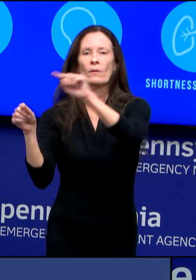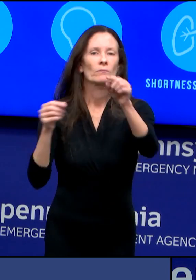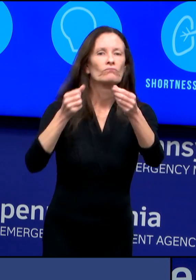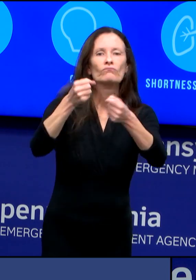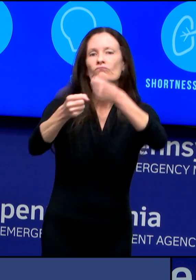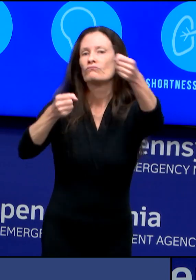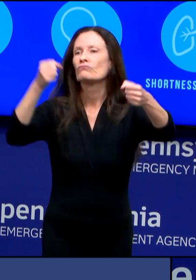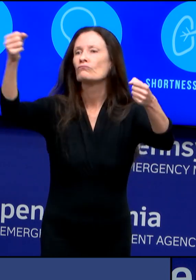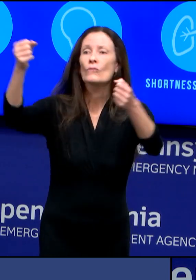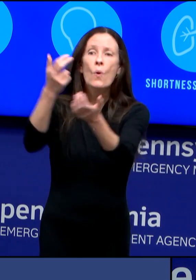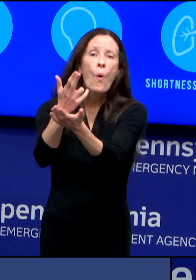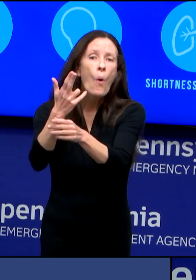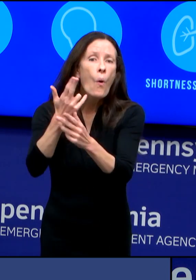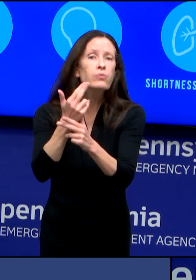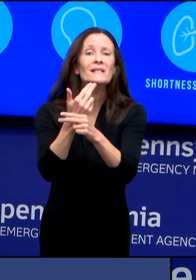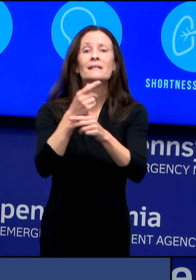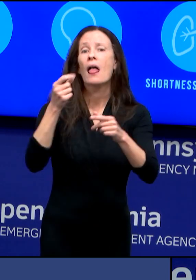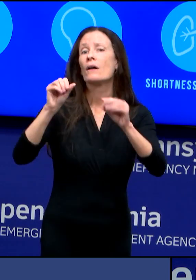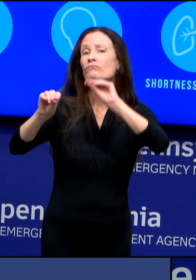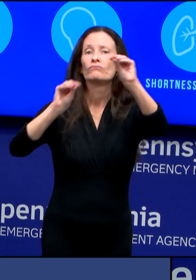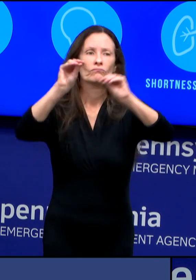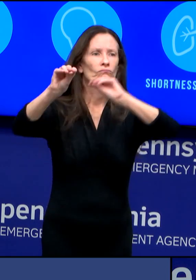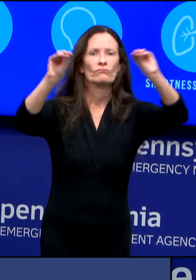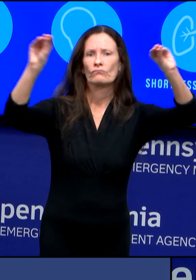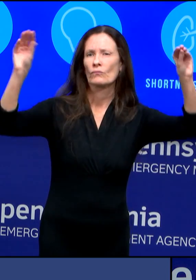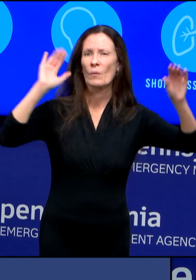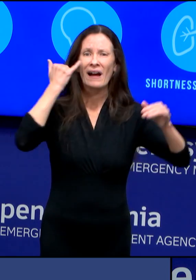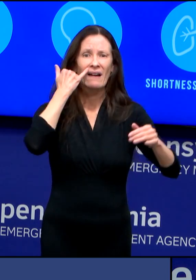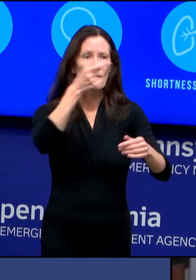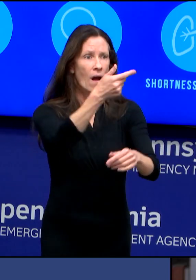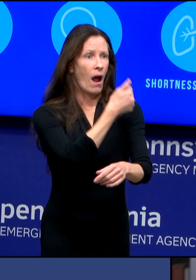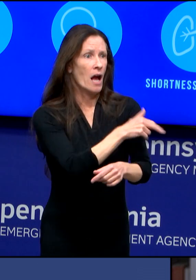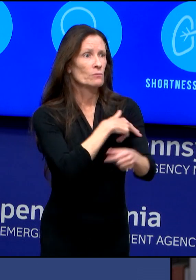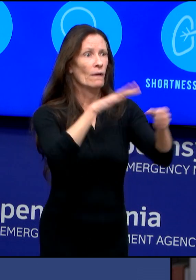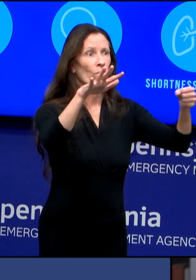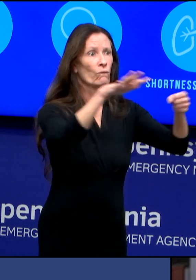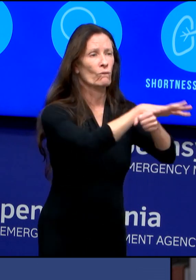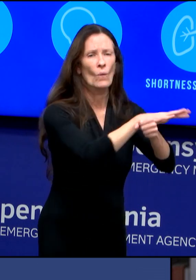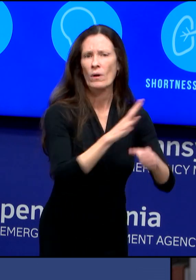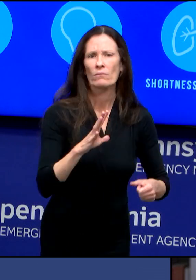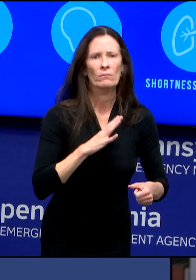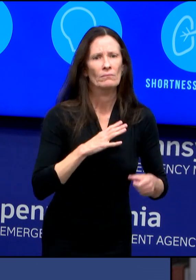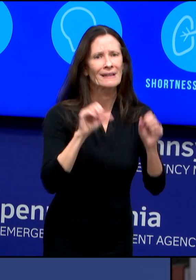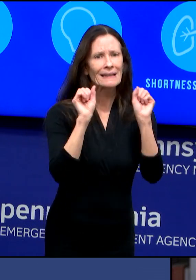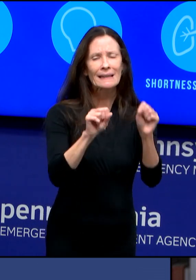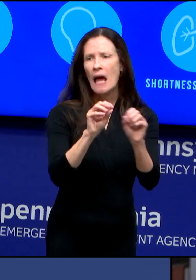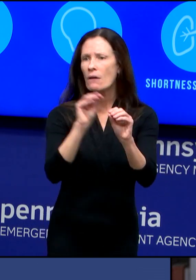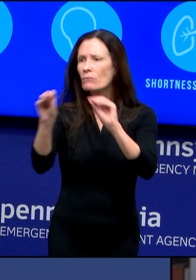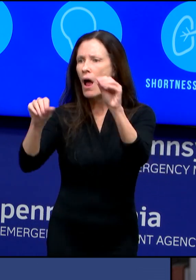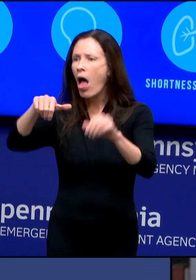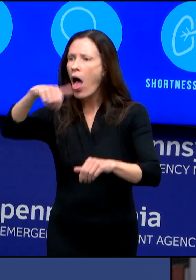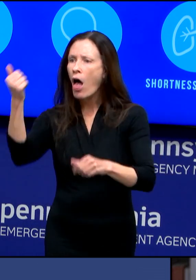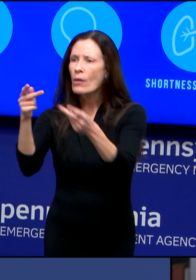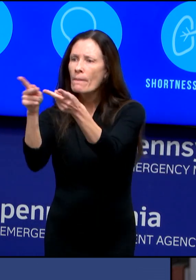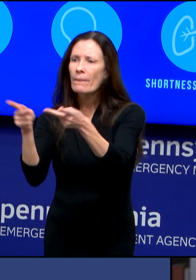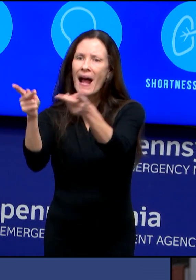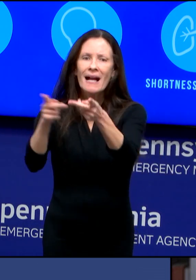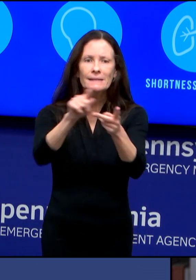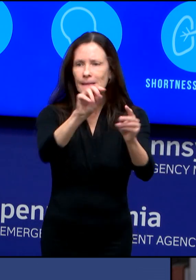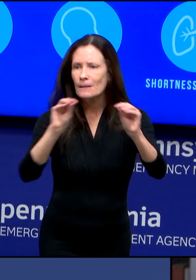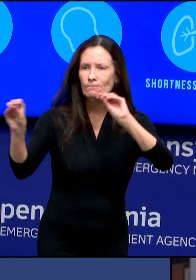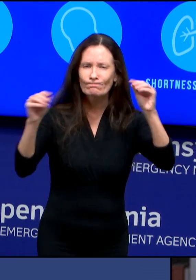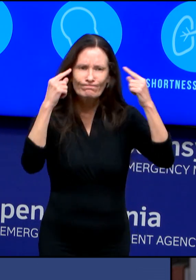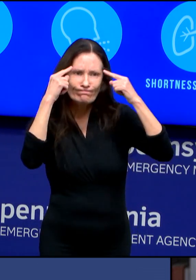possibilities. Governor Wolf, this question is for you from Penn Live. Can you elaborate on your decision to impose a